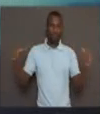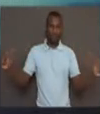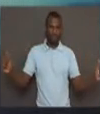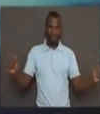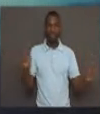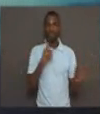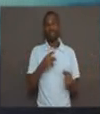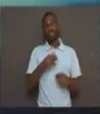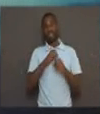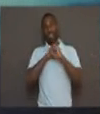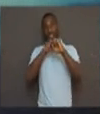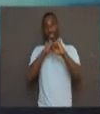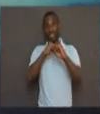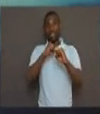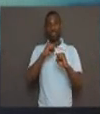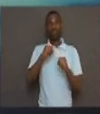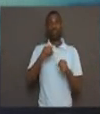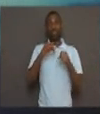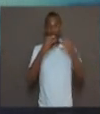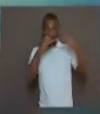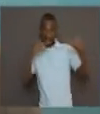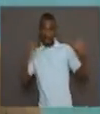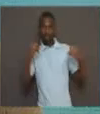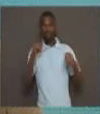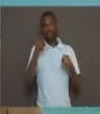the resistance of the cables.